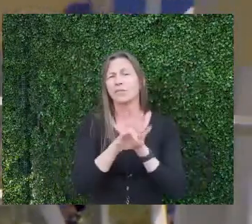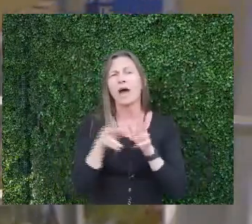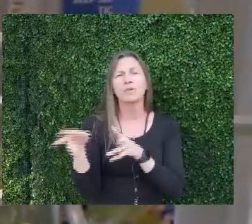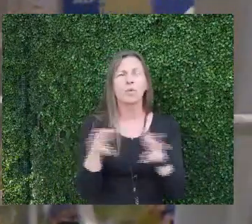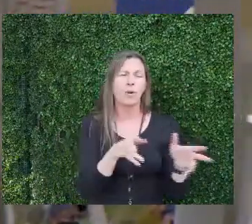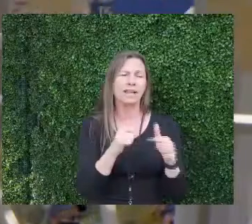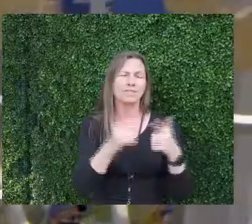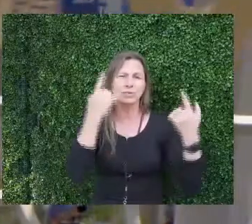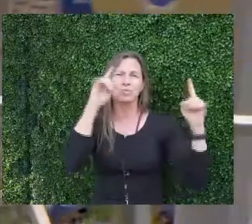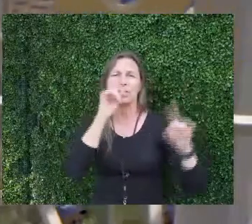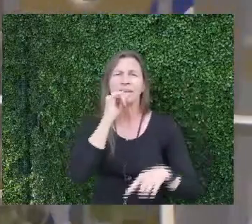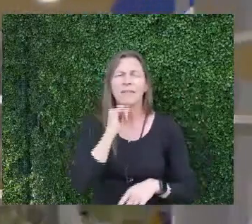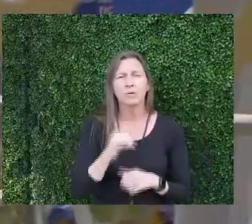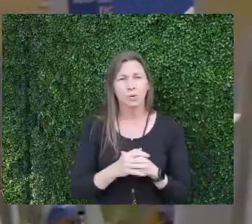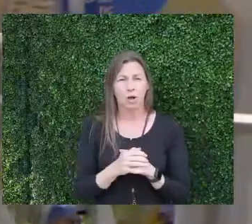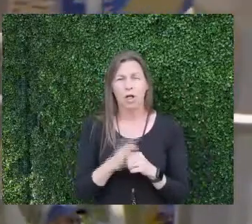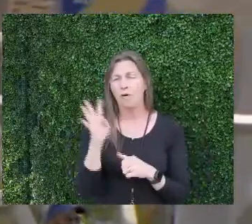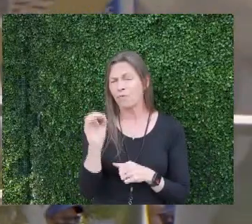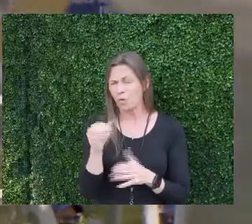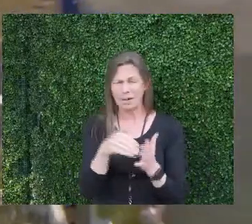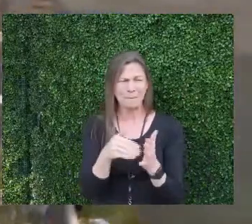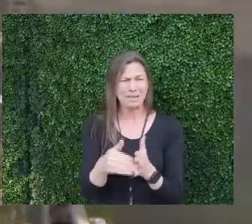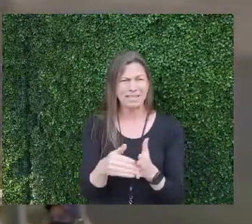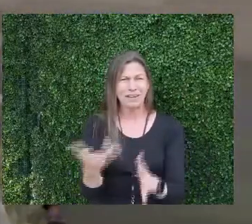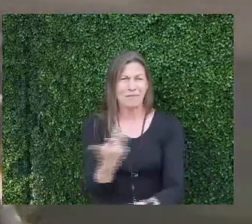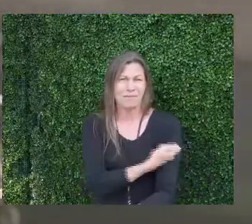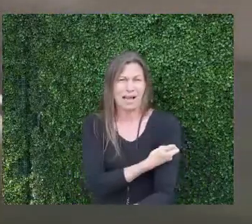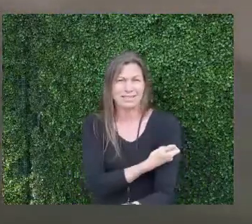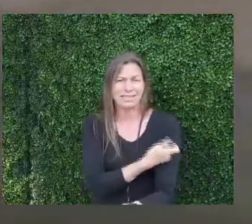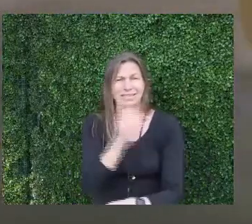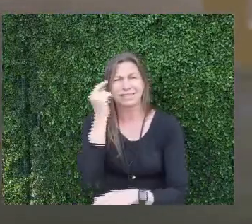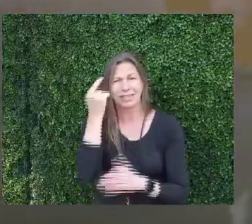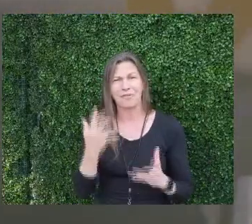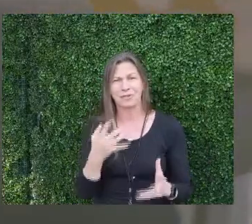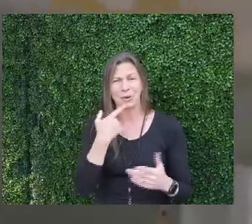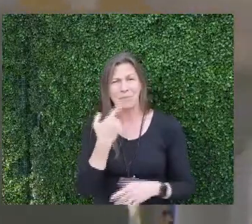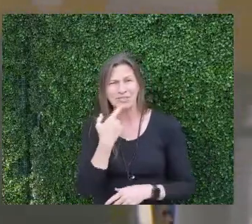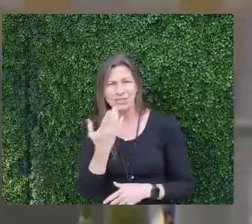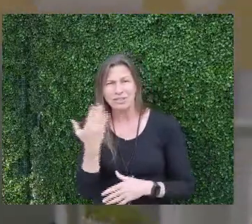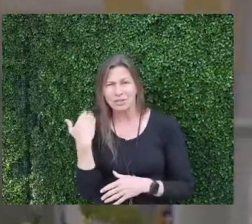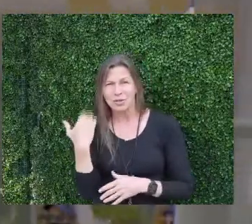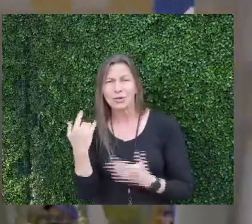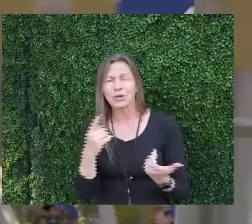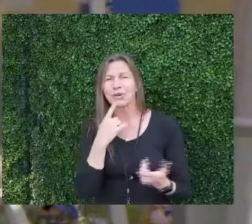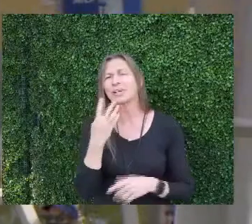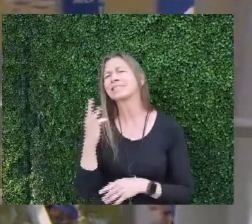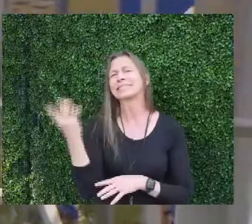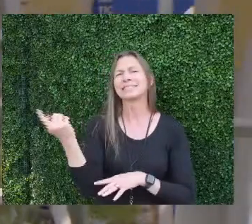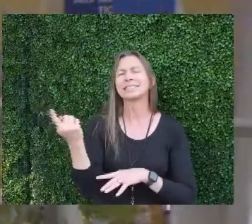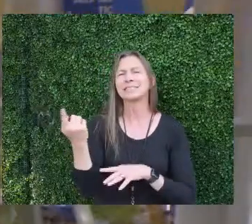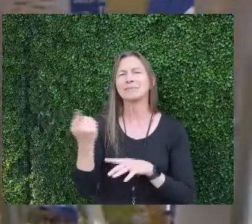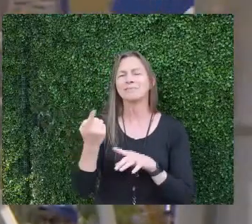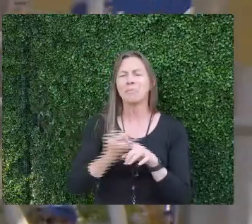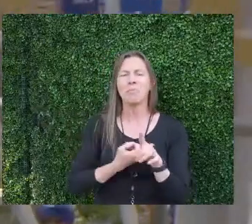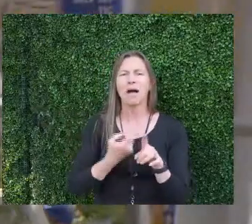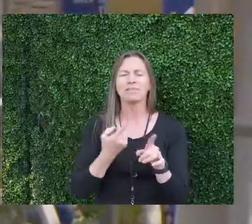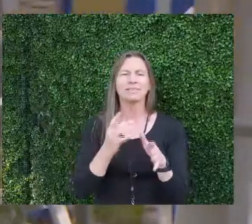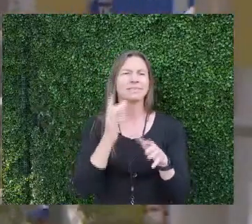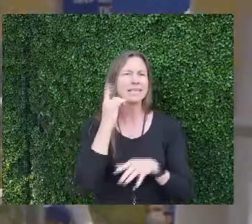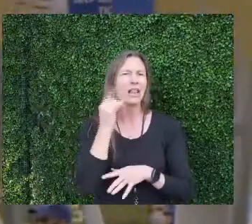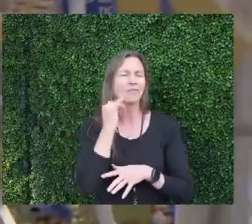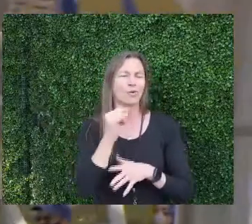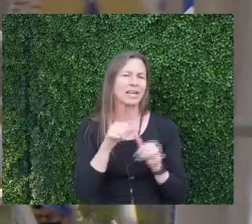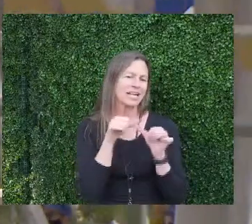40 million vaccines, as the governor said earlier, and 16 months later, California has shown that we continue to lead. We have